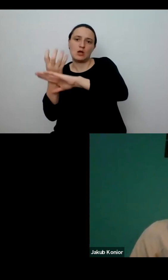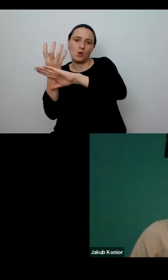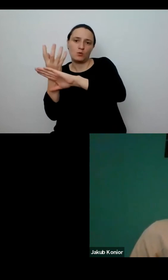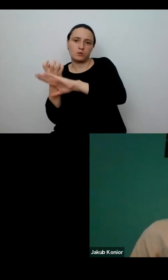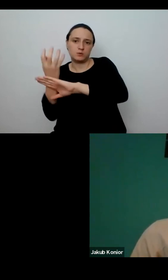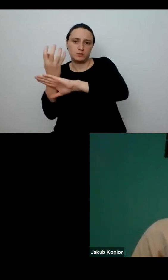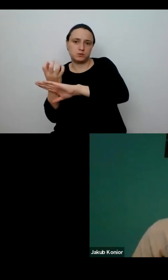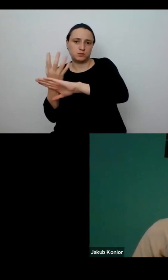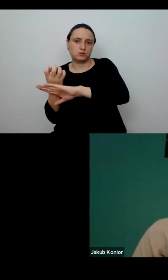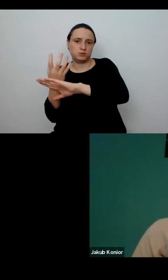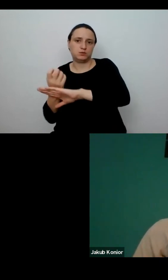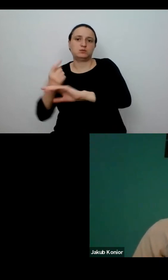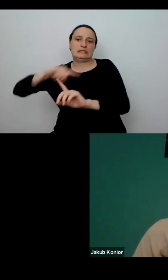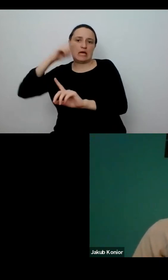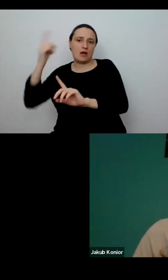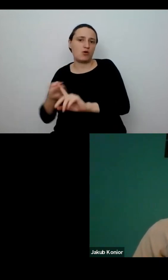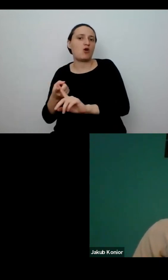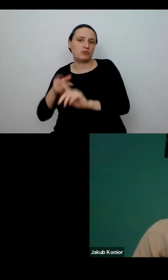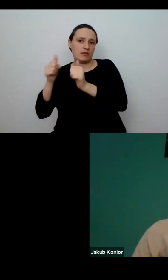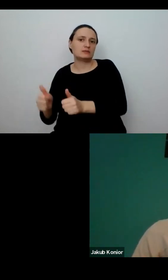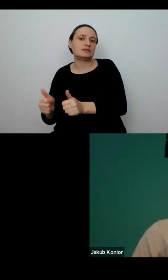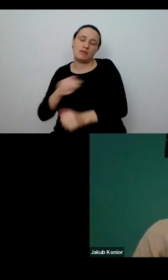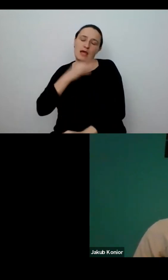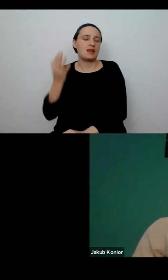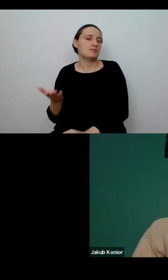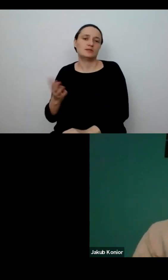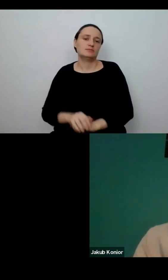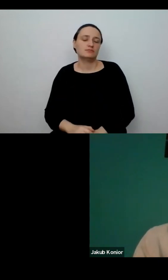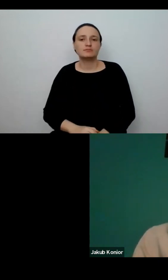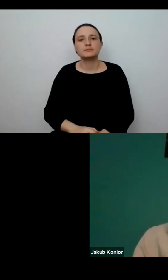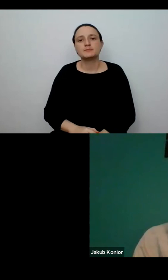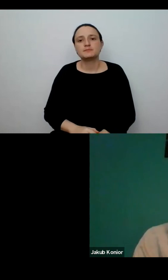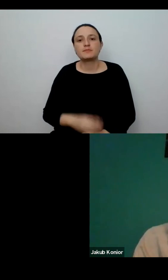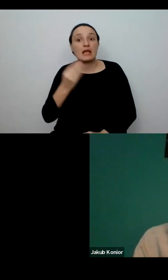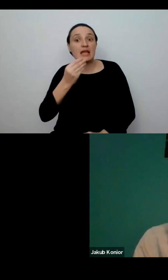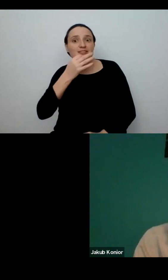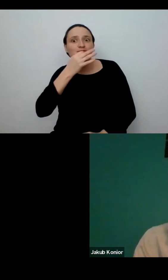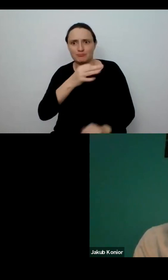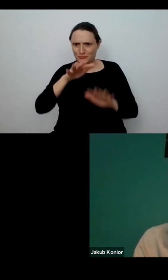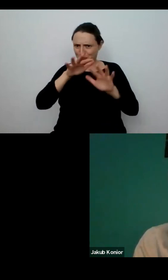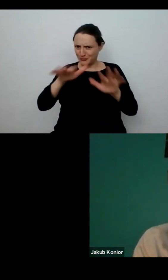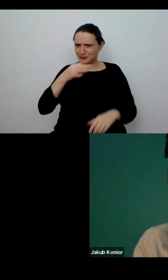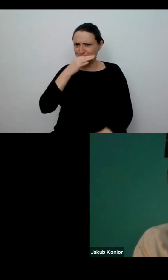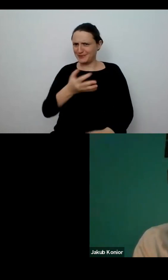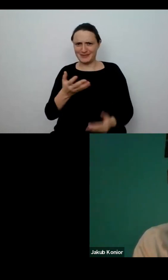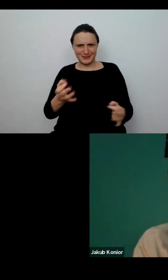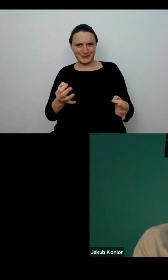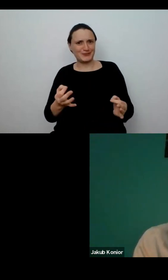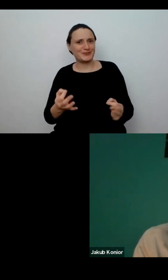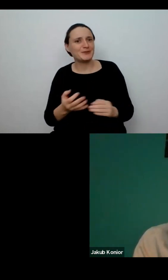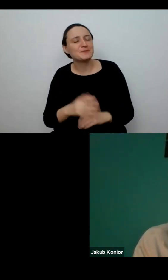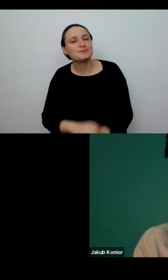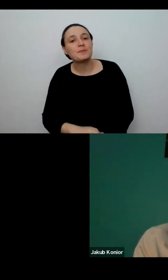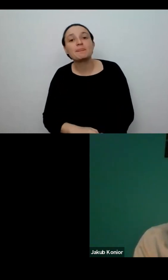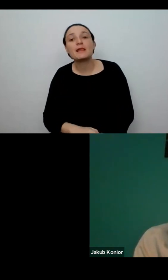more questions, so that's a lot of questions today. One was sent in the private chat. Is it